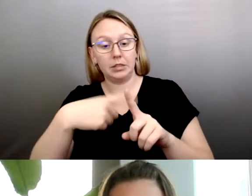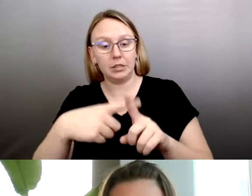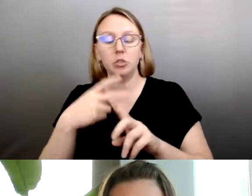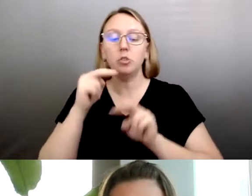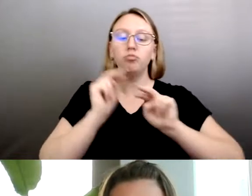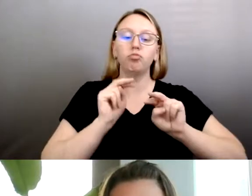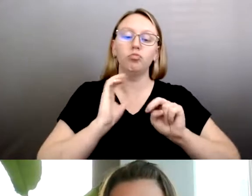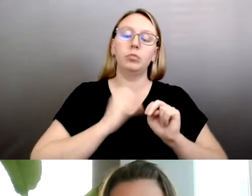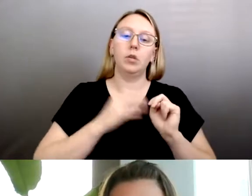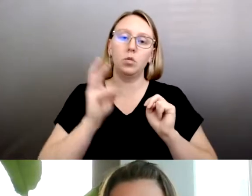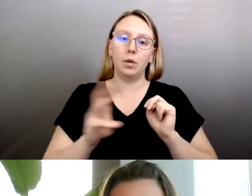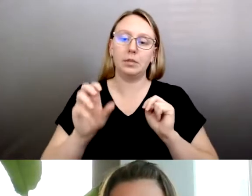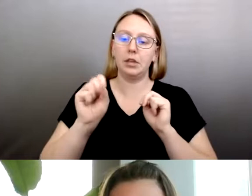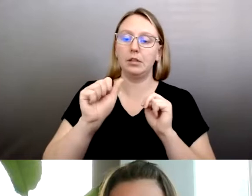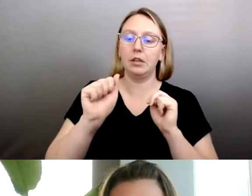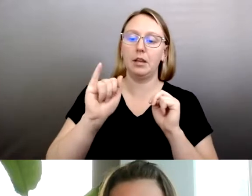website,